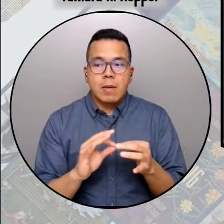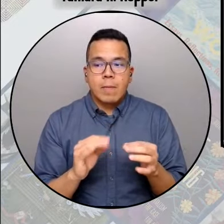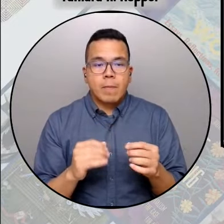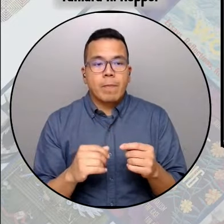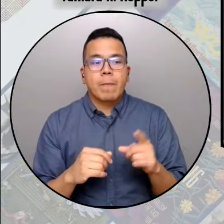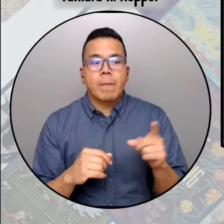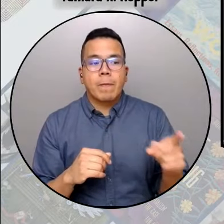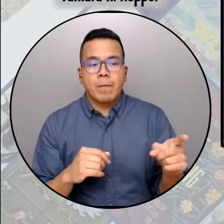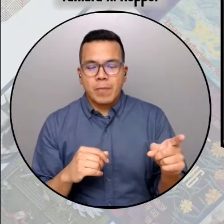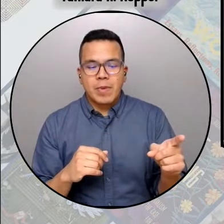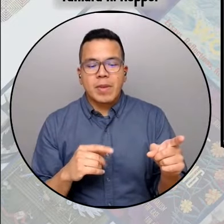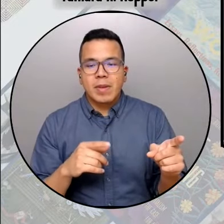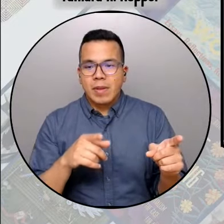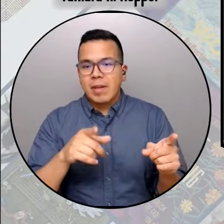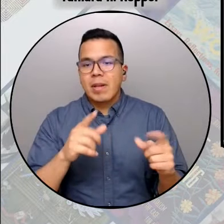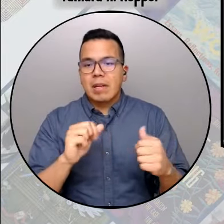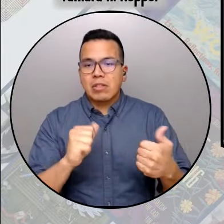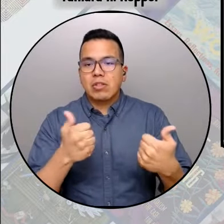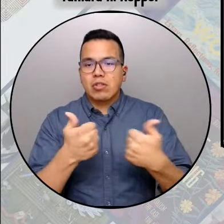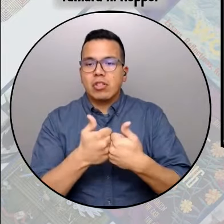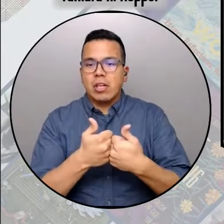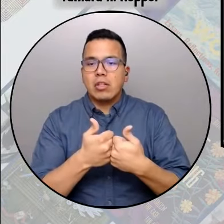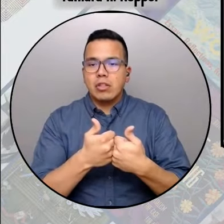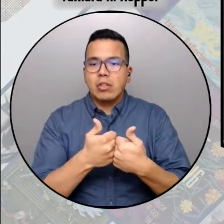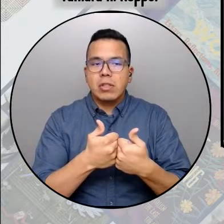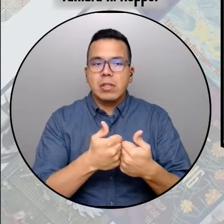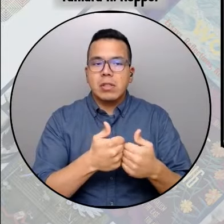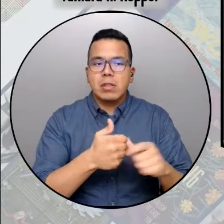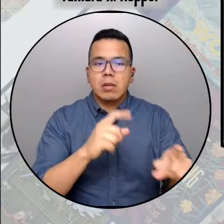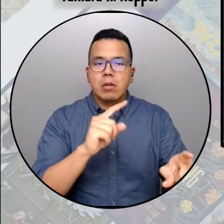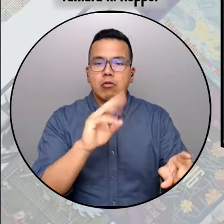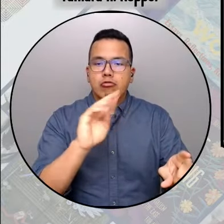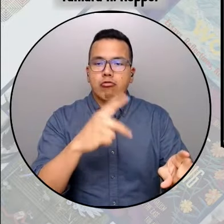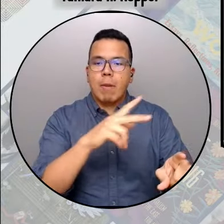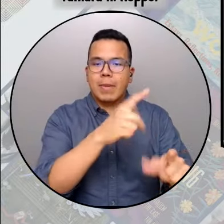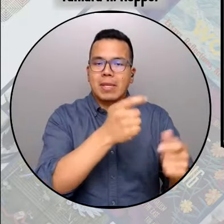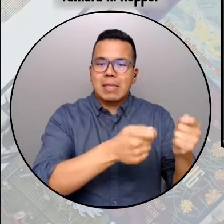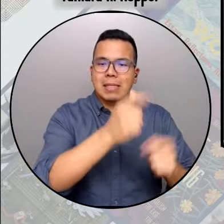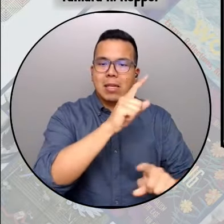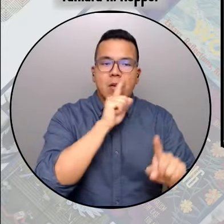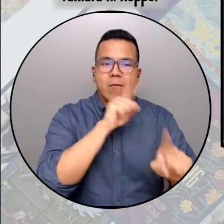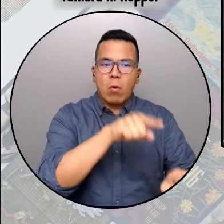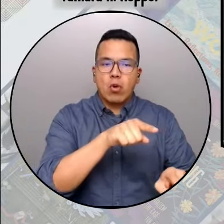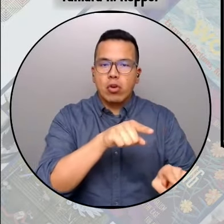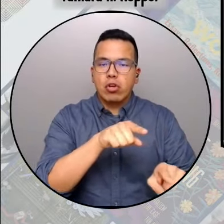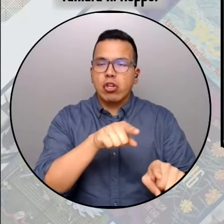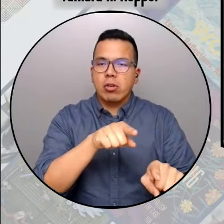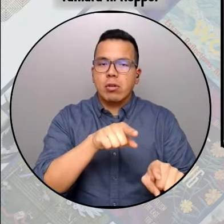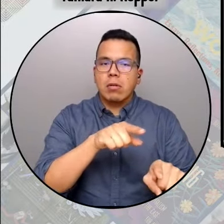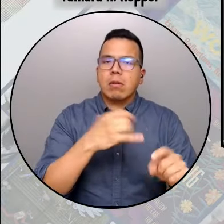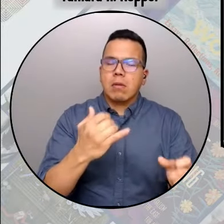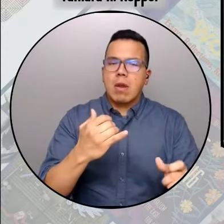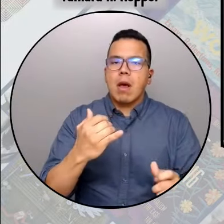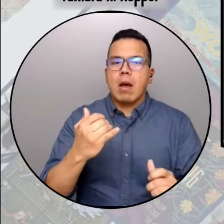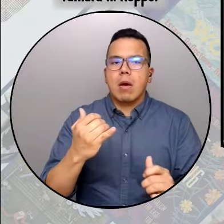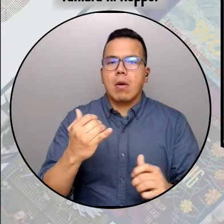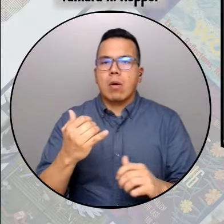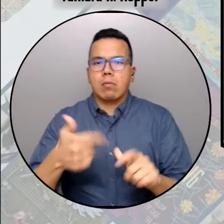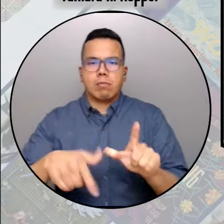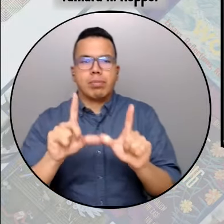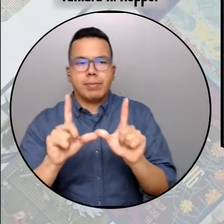basically challenging President Trump's executive order and reversing what he said was President Trump's stuff, right? Now,